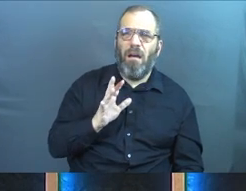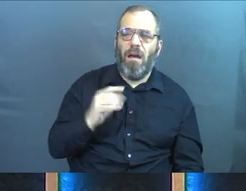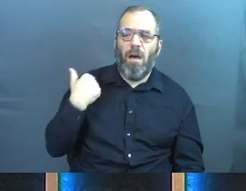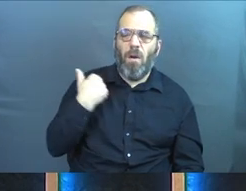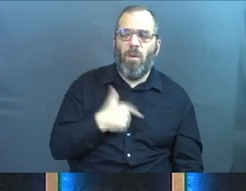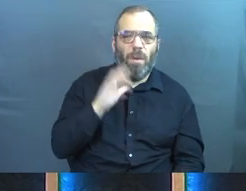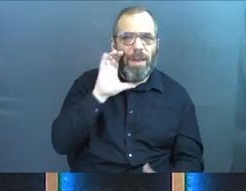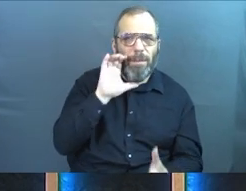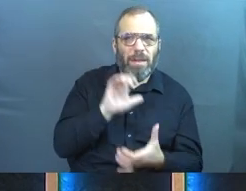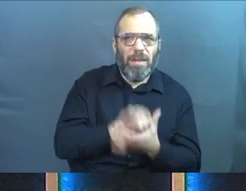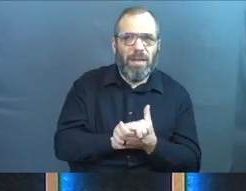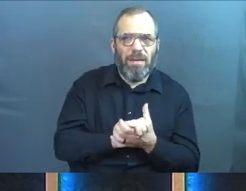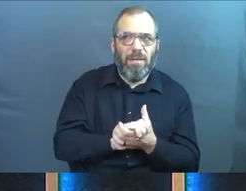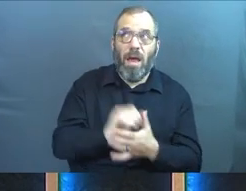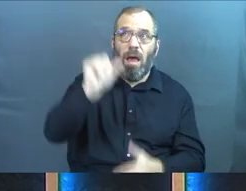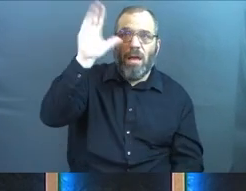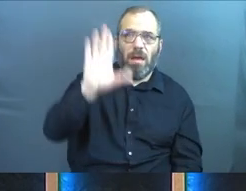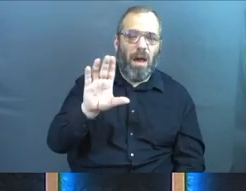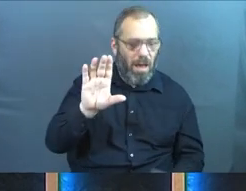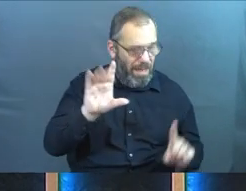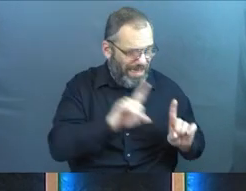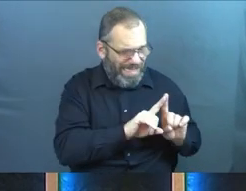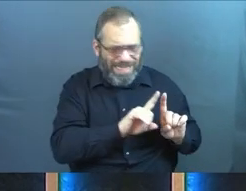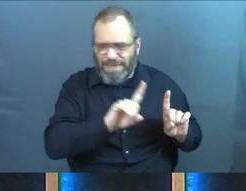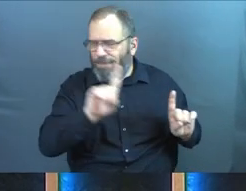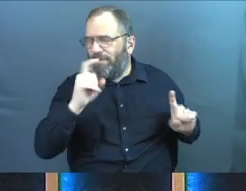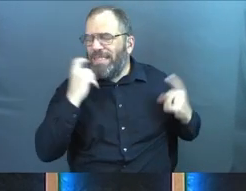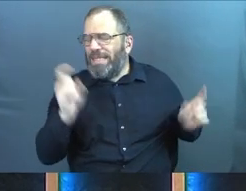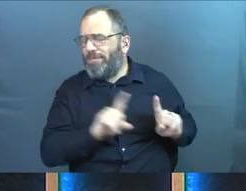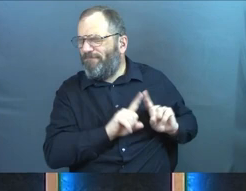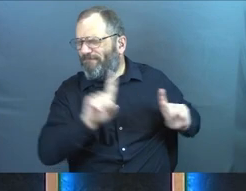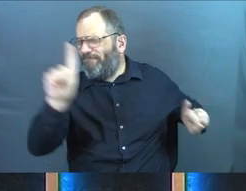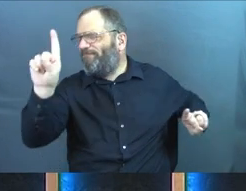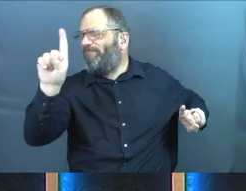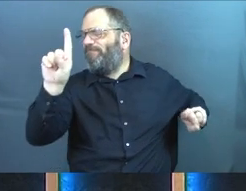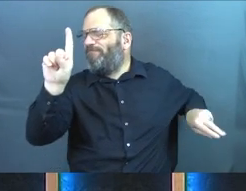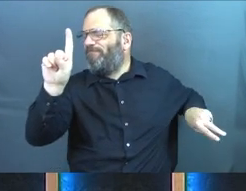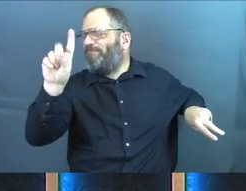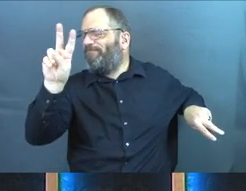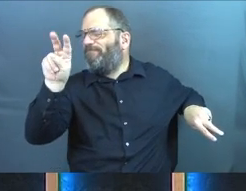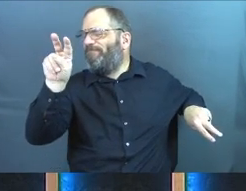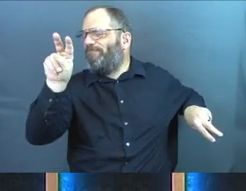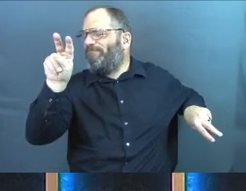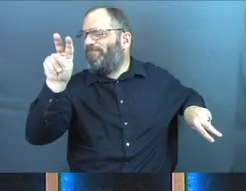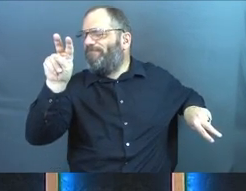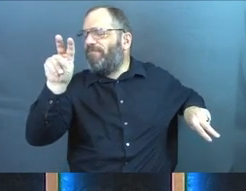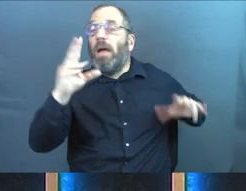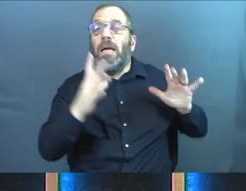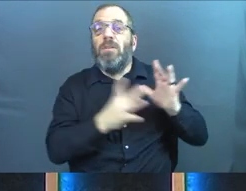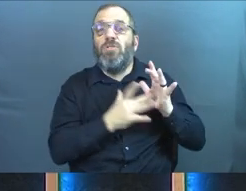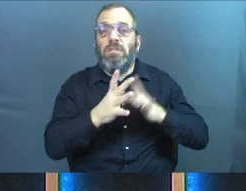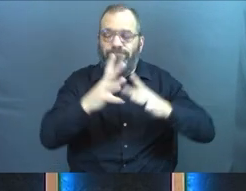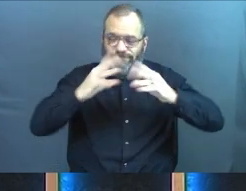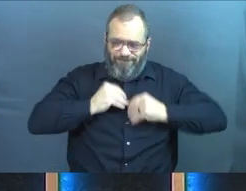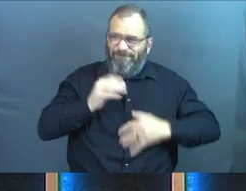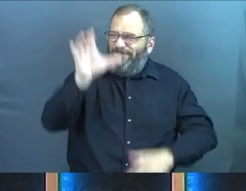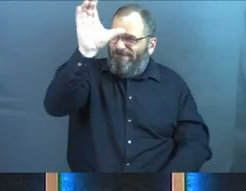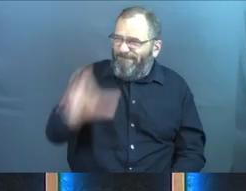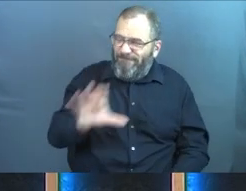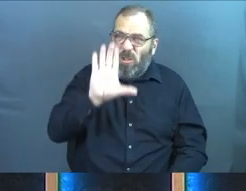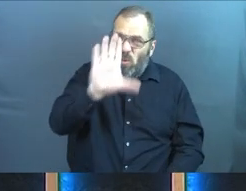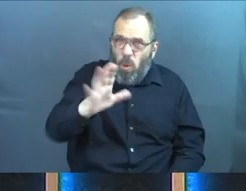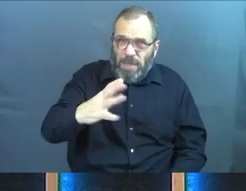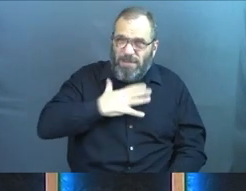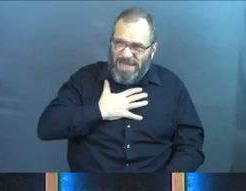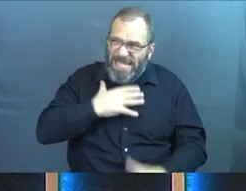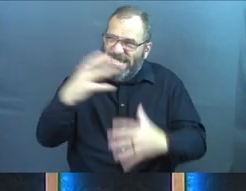We believe because God could not be in the presence of sin. Amen. And as Jesus took on the cross, it was the sins of the world, yours and